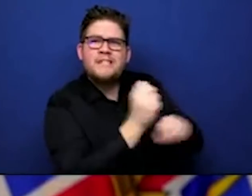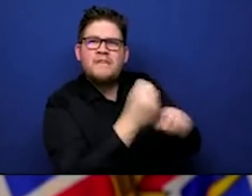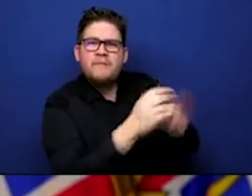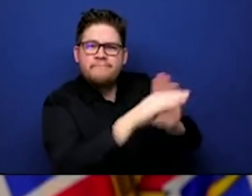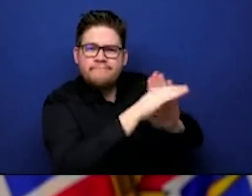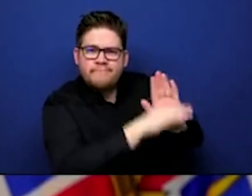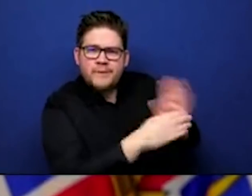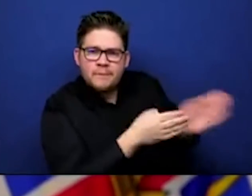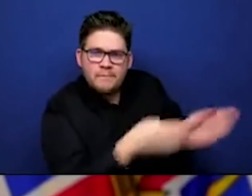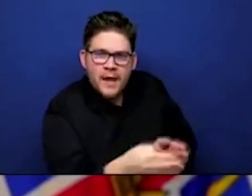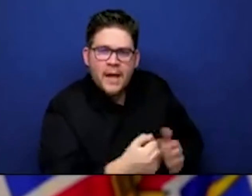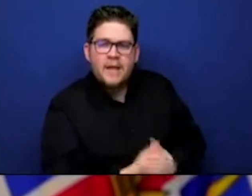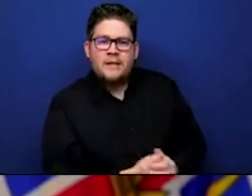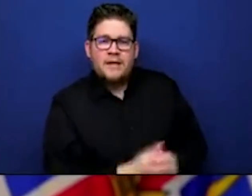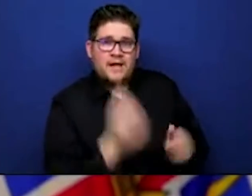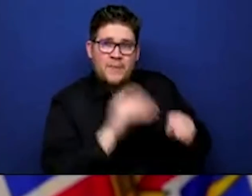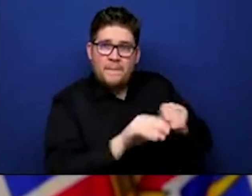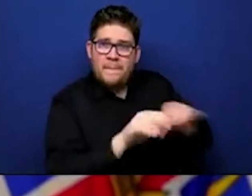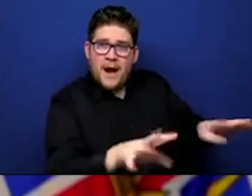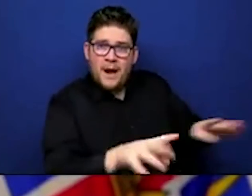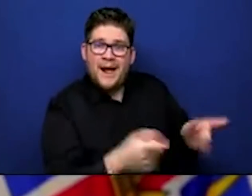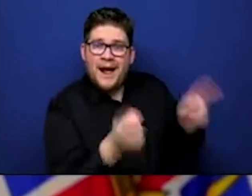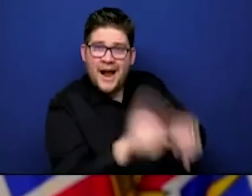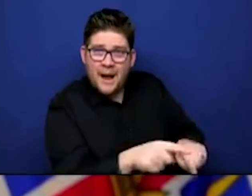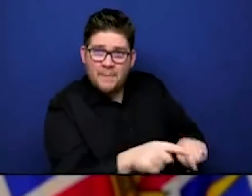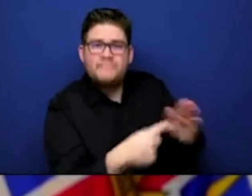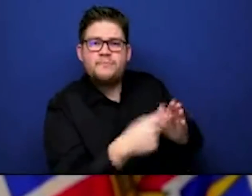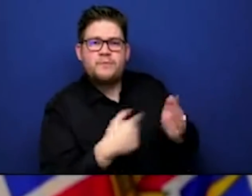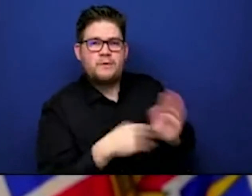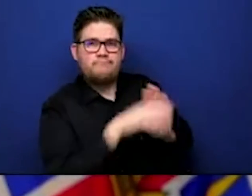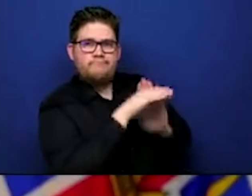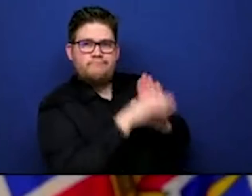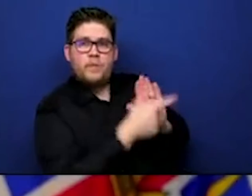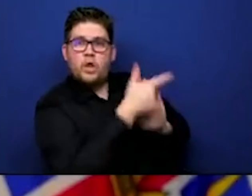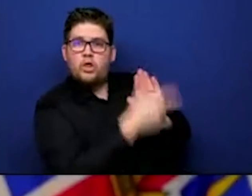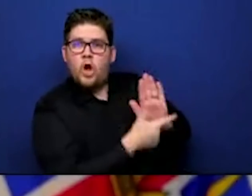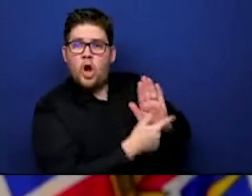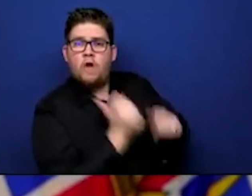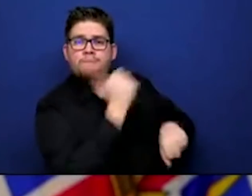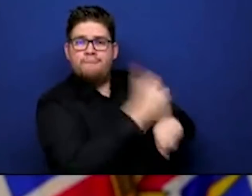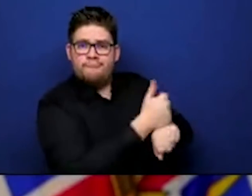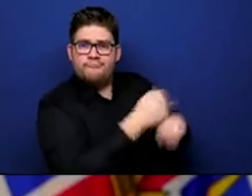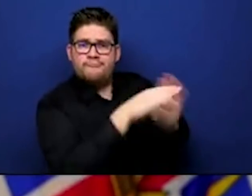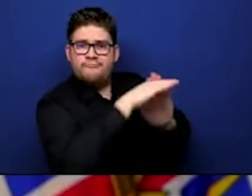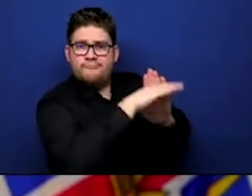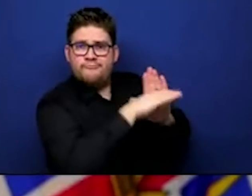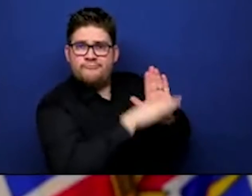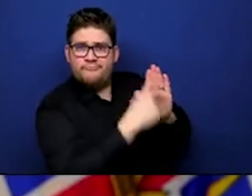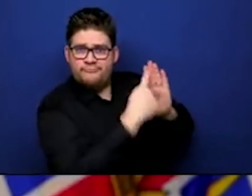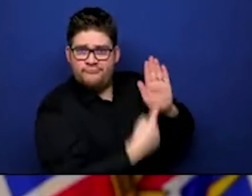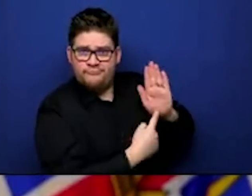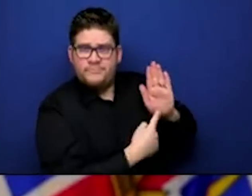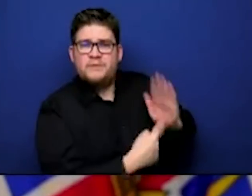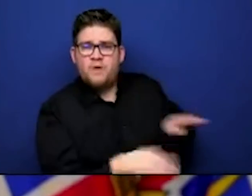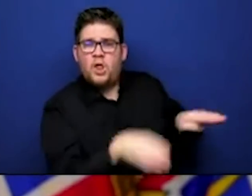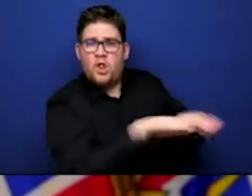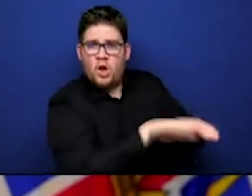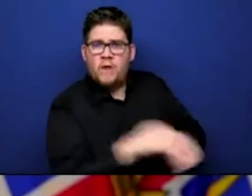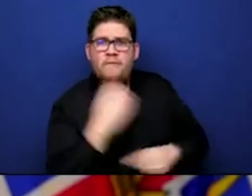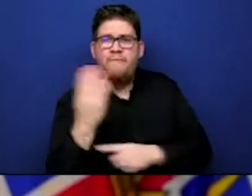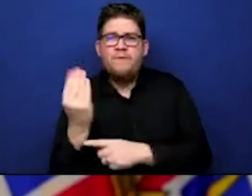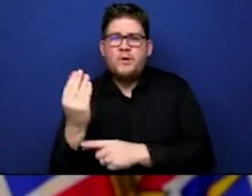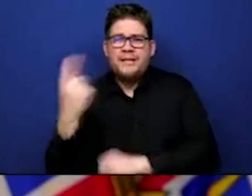purpose of this order, and we will work together to make sure that can happen. For our frontline healthcare